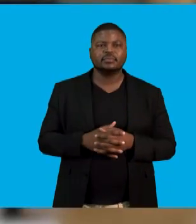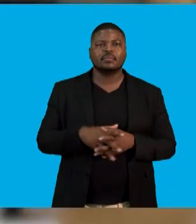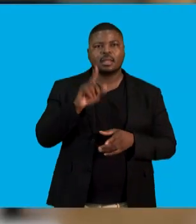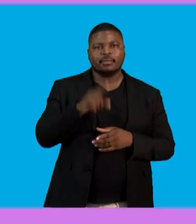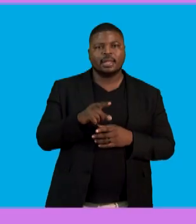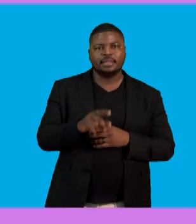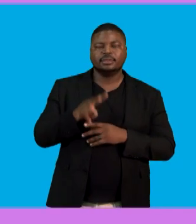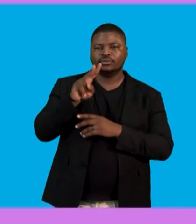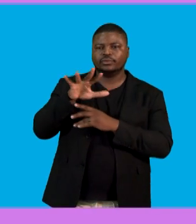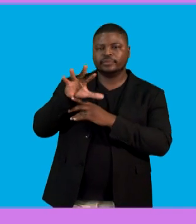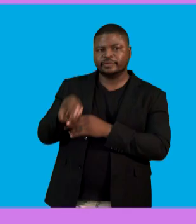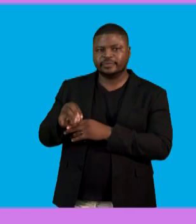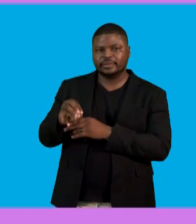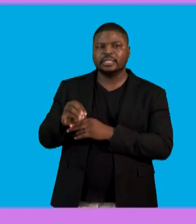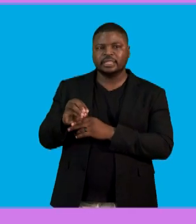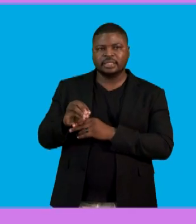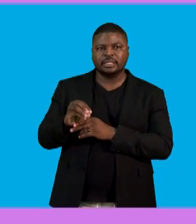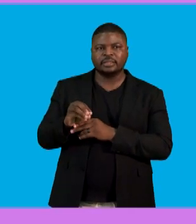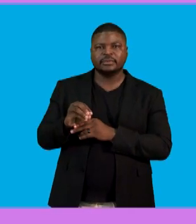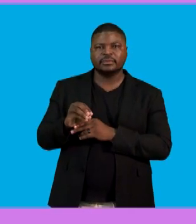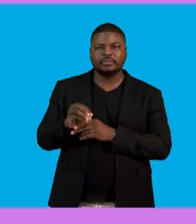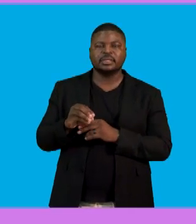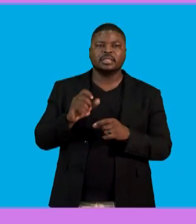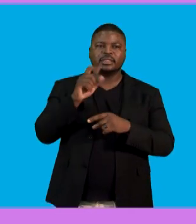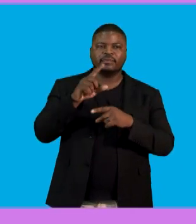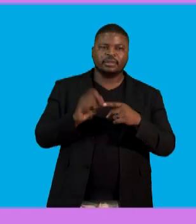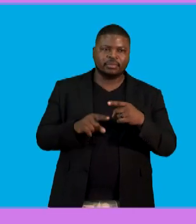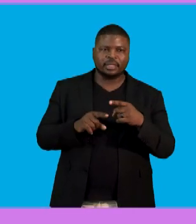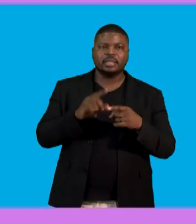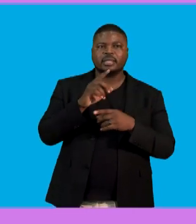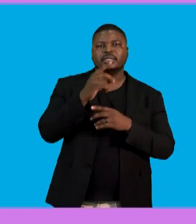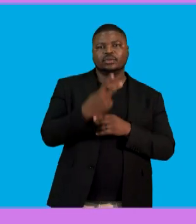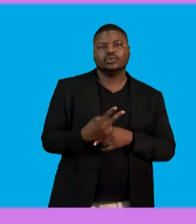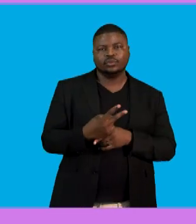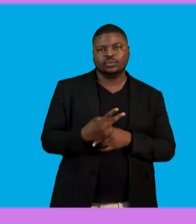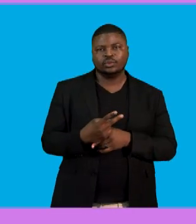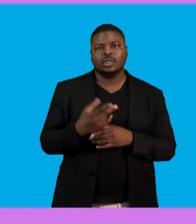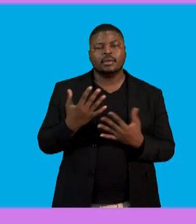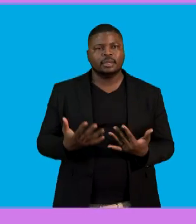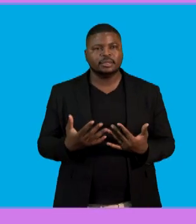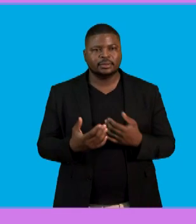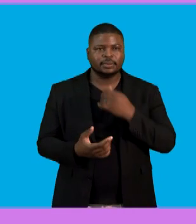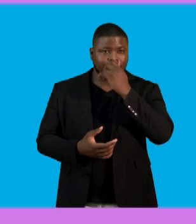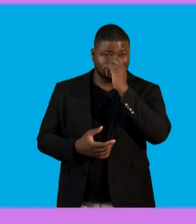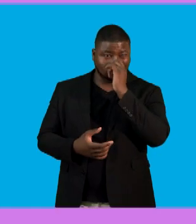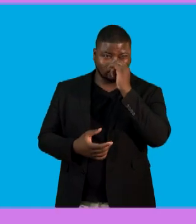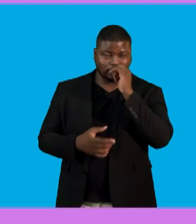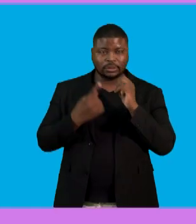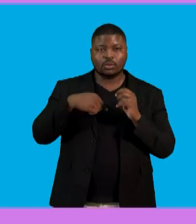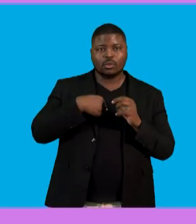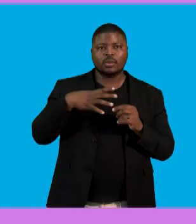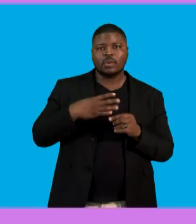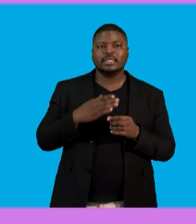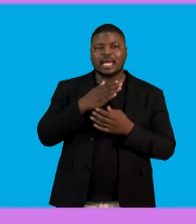to say 250 divided by 2. So we want half the 250